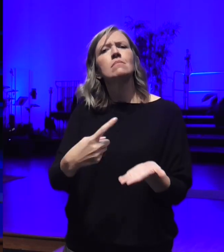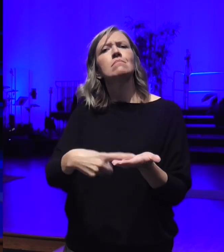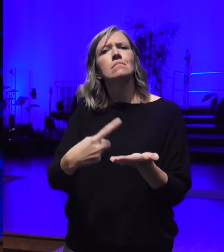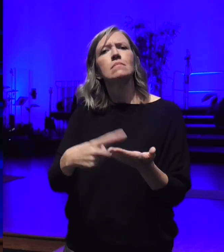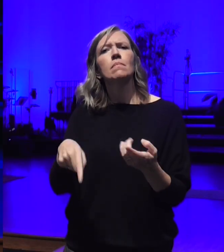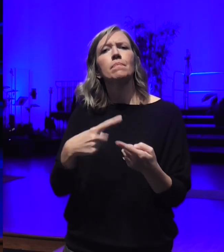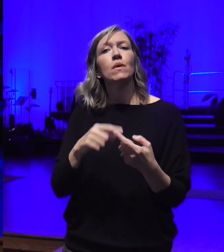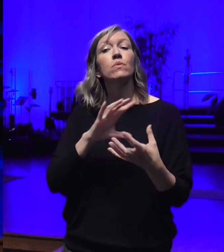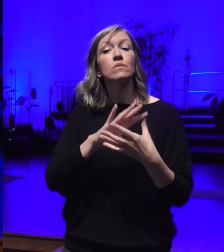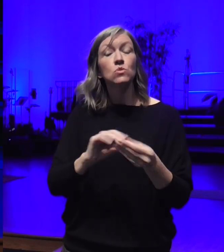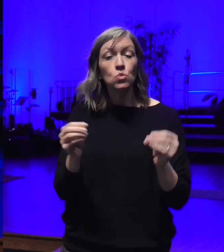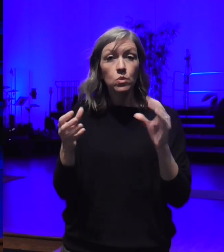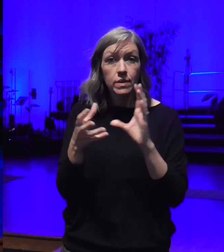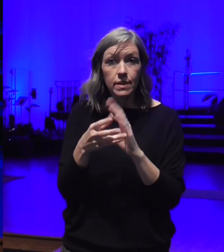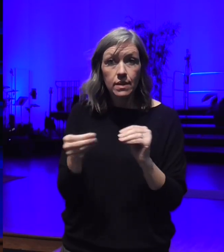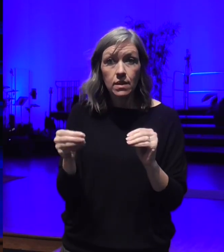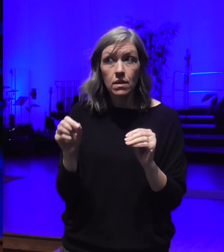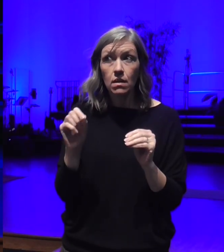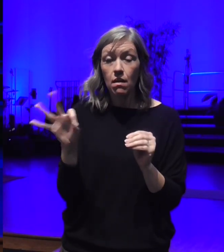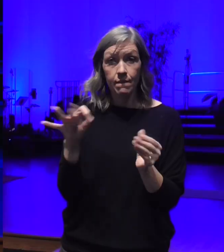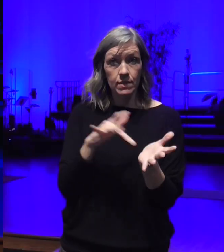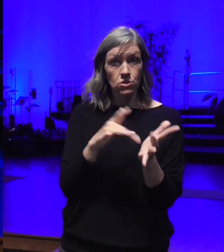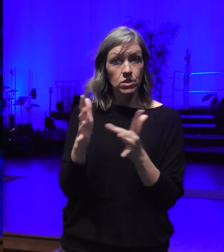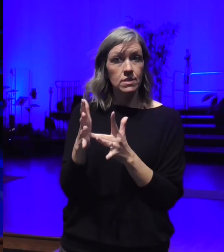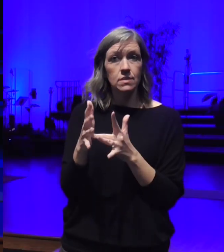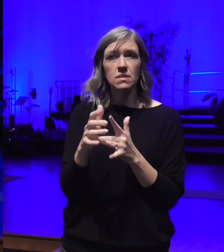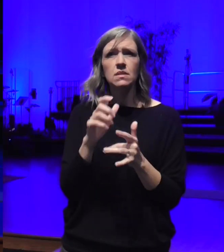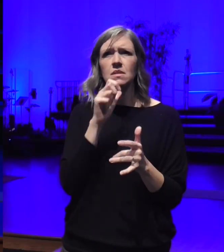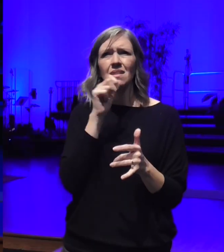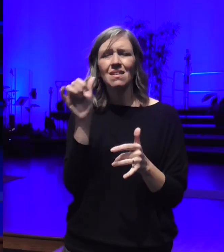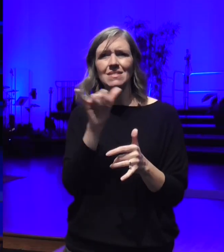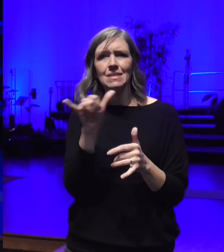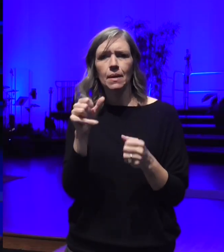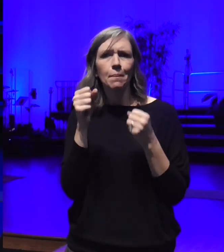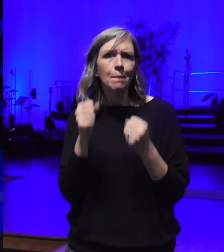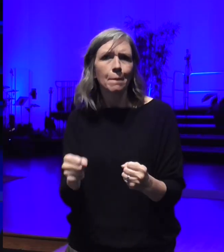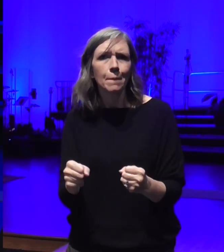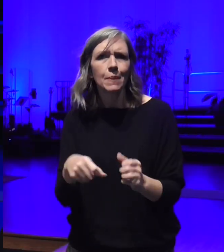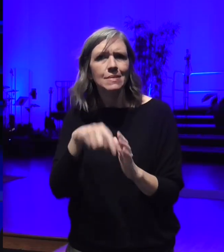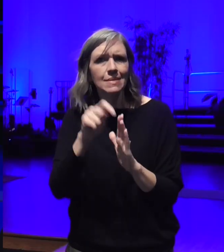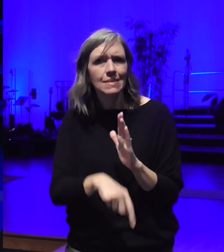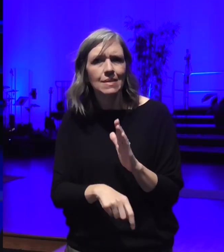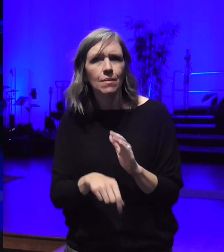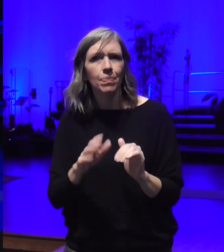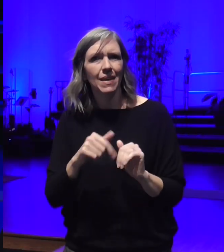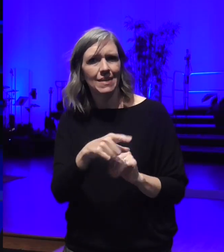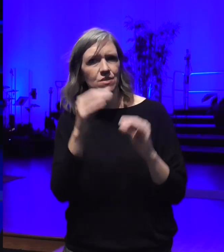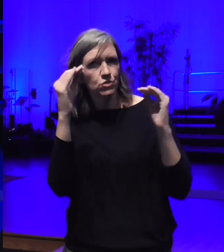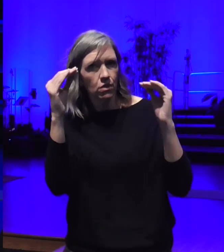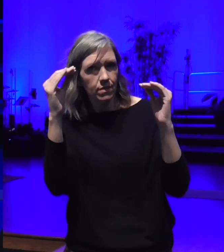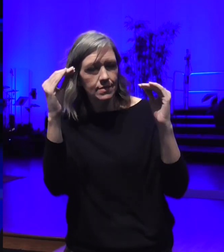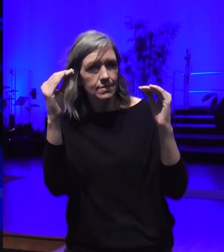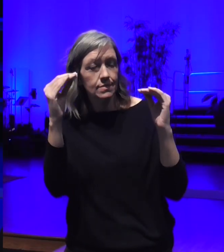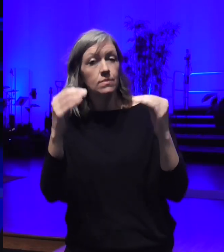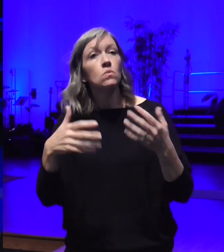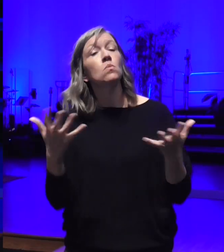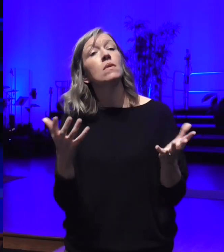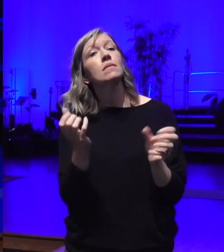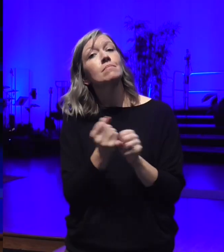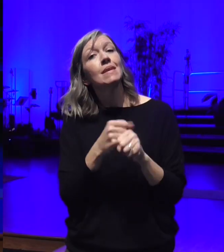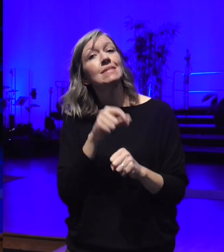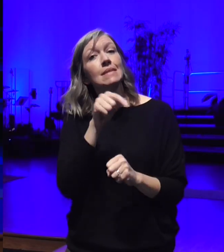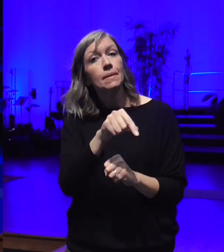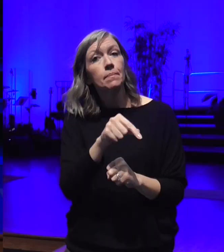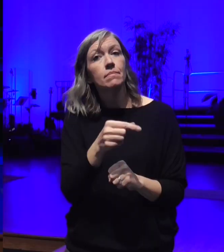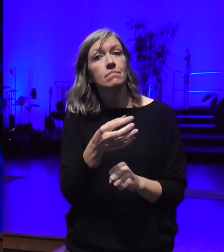the story about Jesus to me is not as profound as what he taught. And that what makes Jesus divine